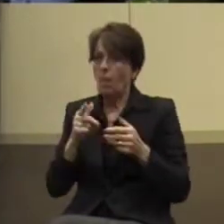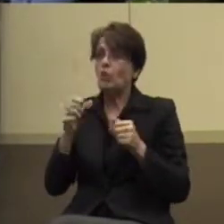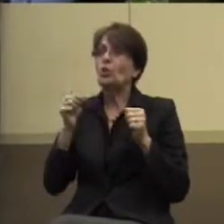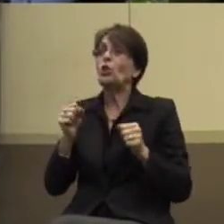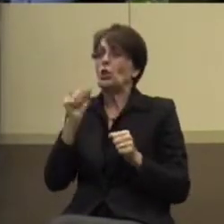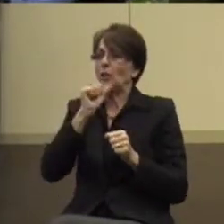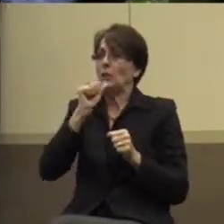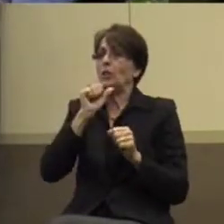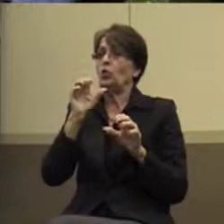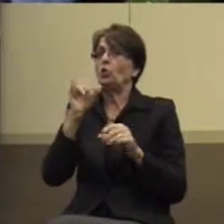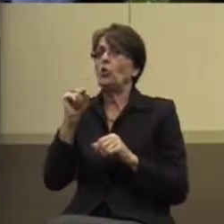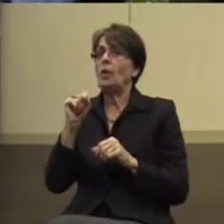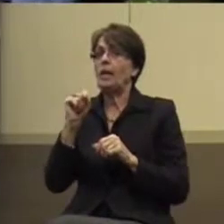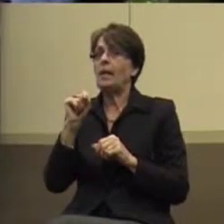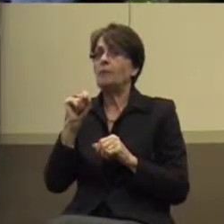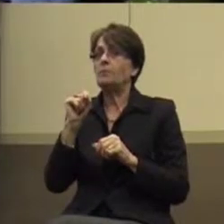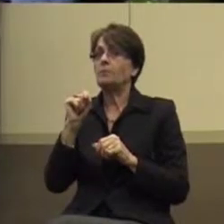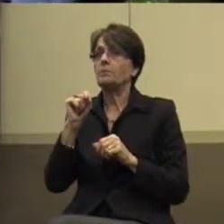be able to do it.